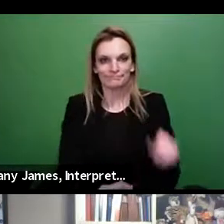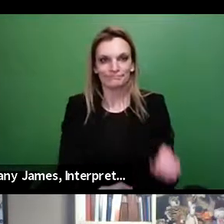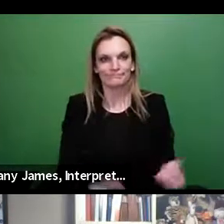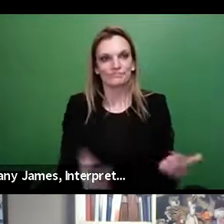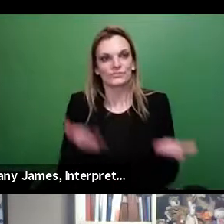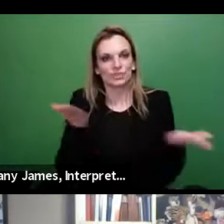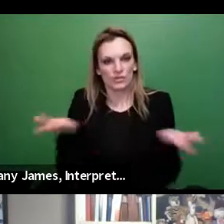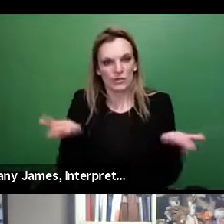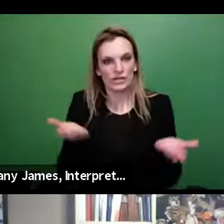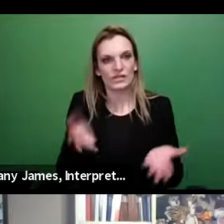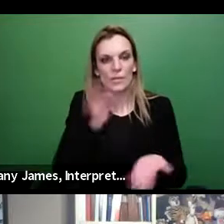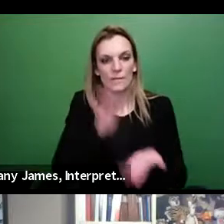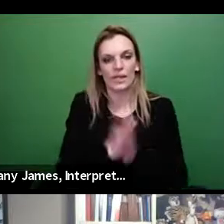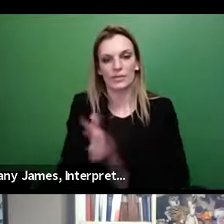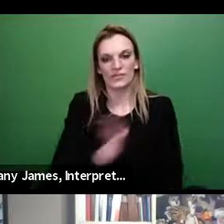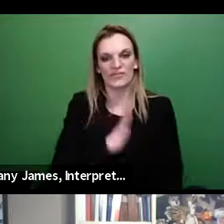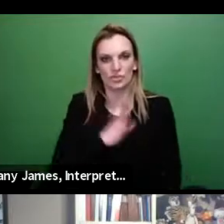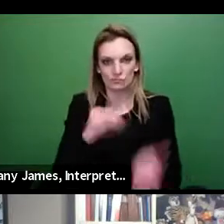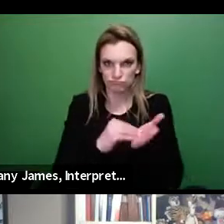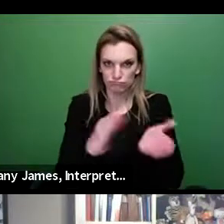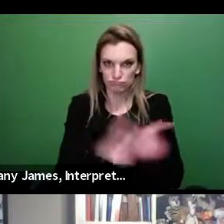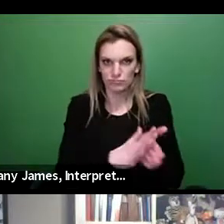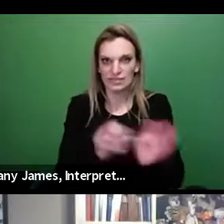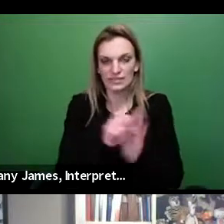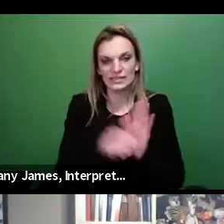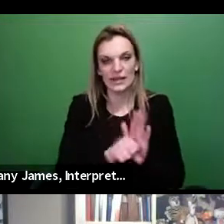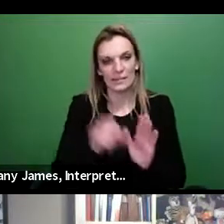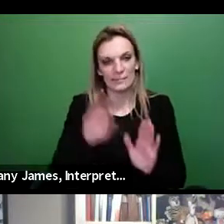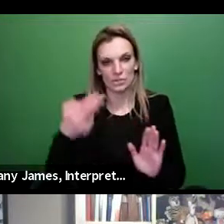the commission and the state of Michigan.